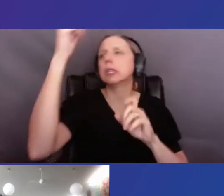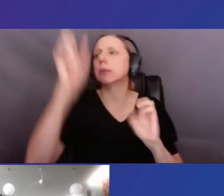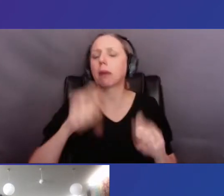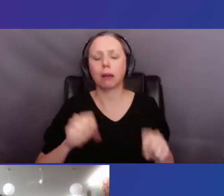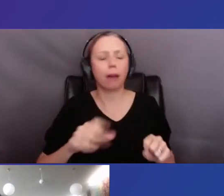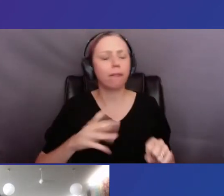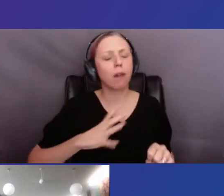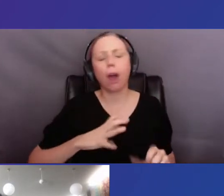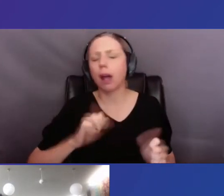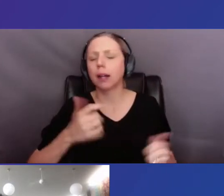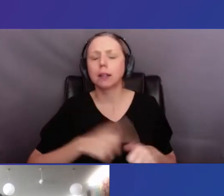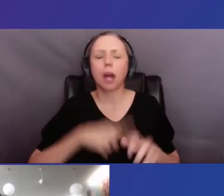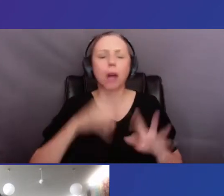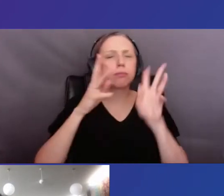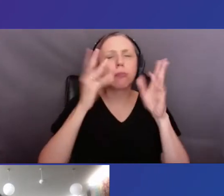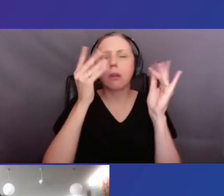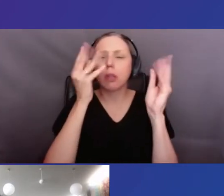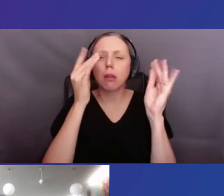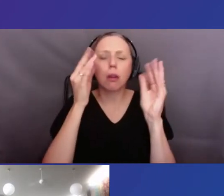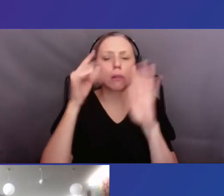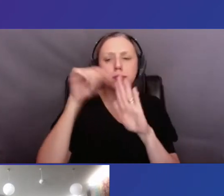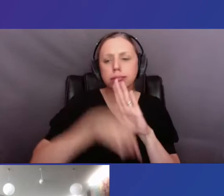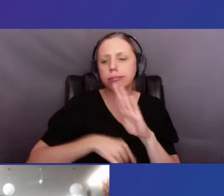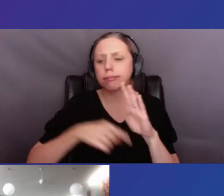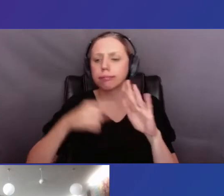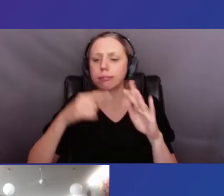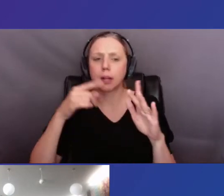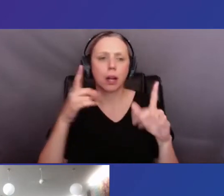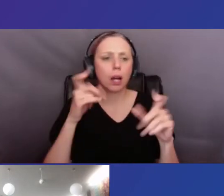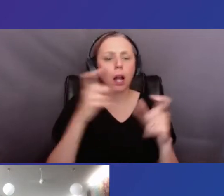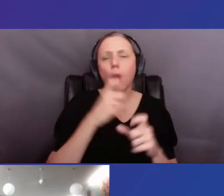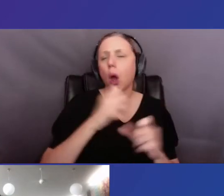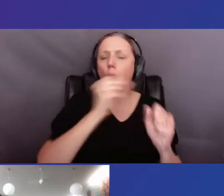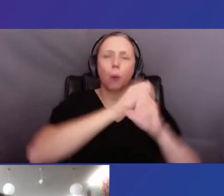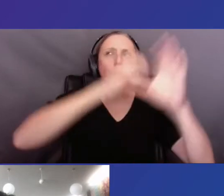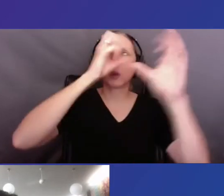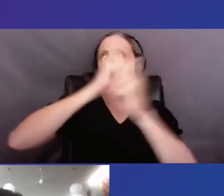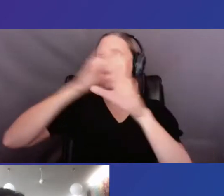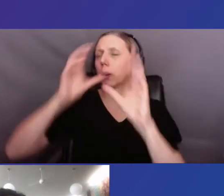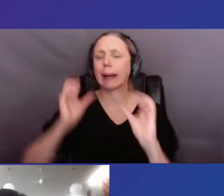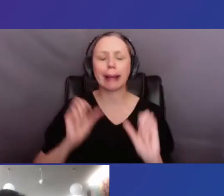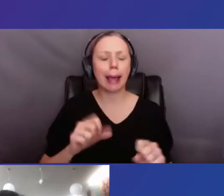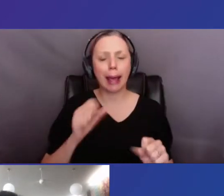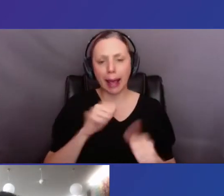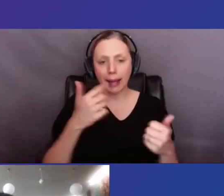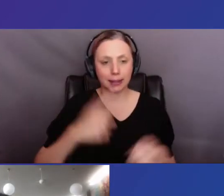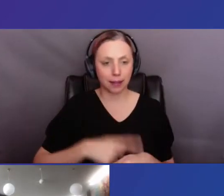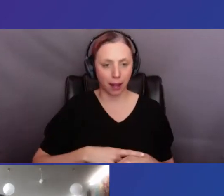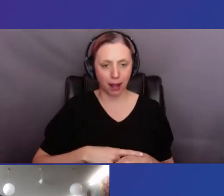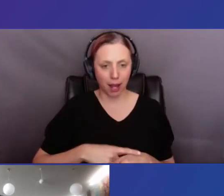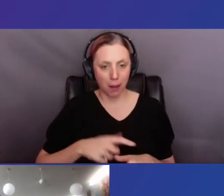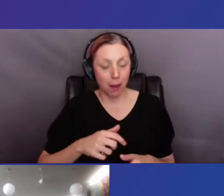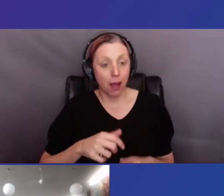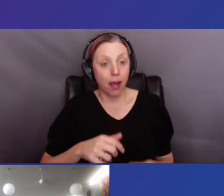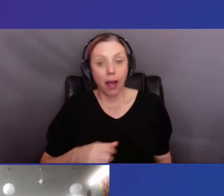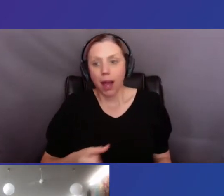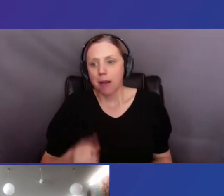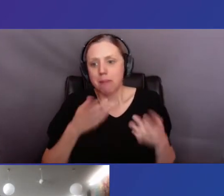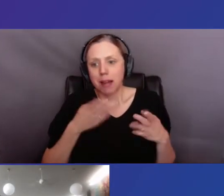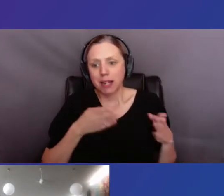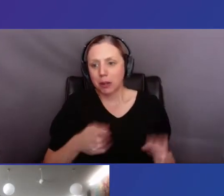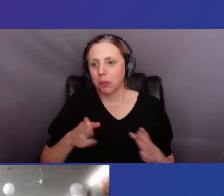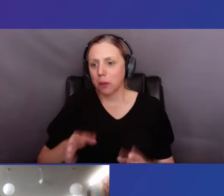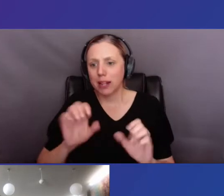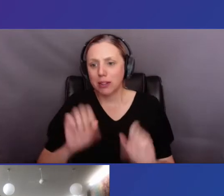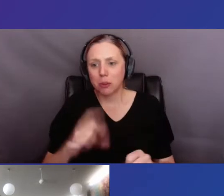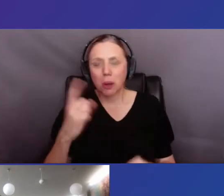really think out what that might be or feel like or look like, an image for a thing. And in many ways, you could just have this dreamscape